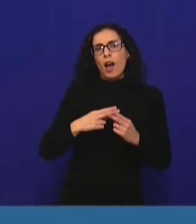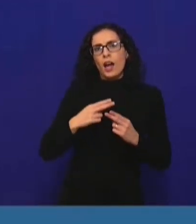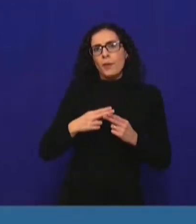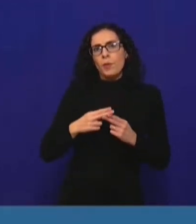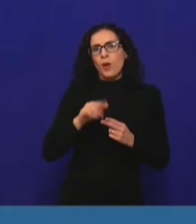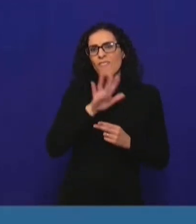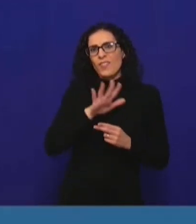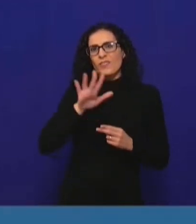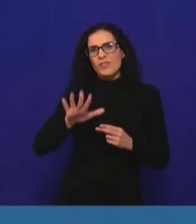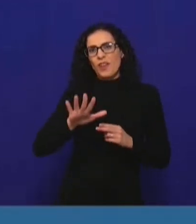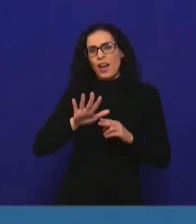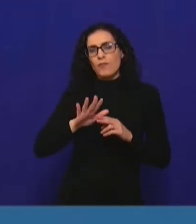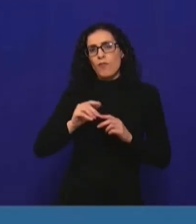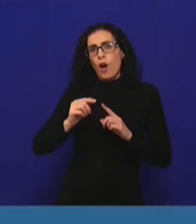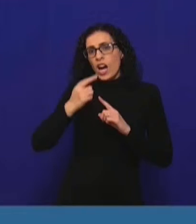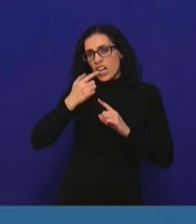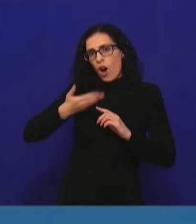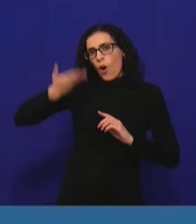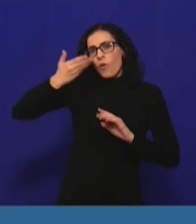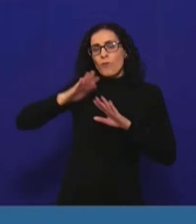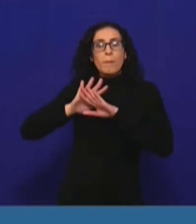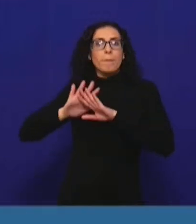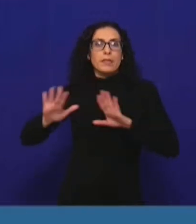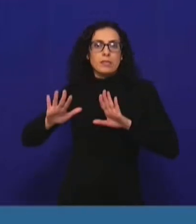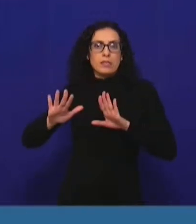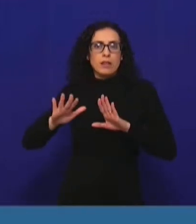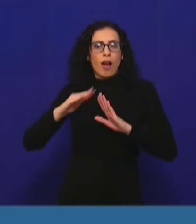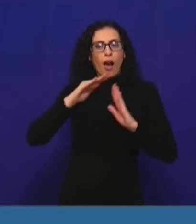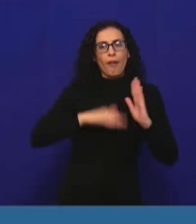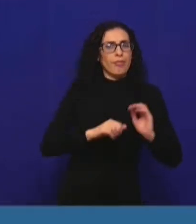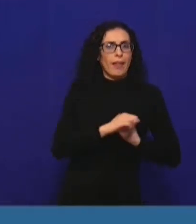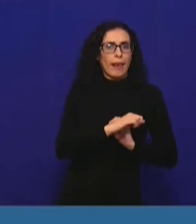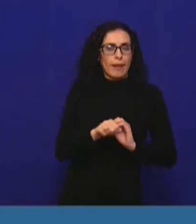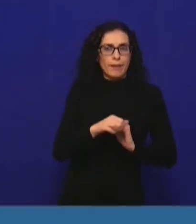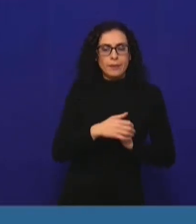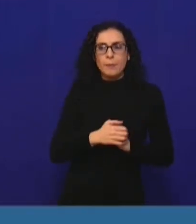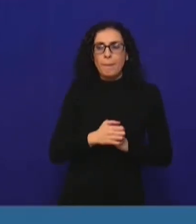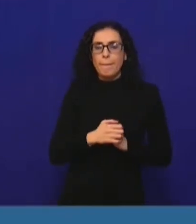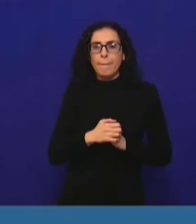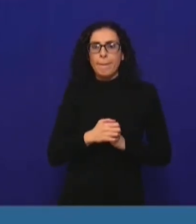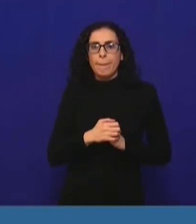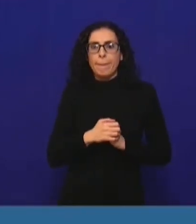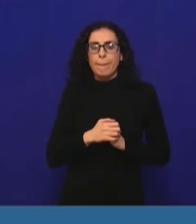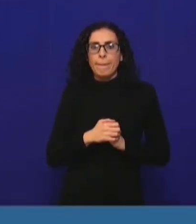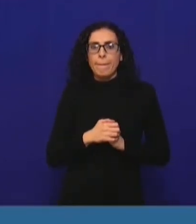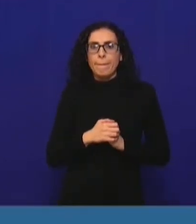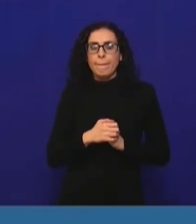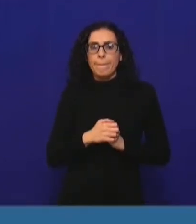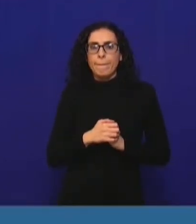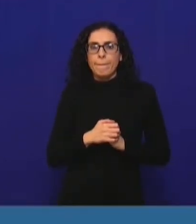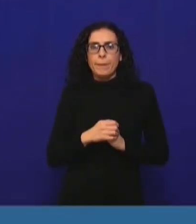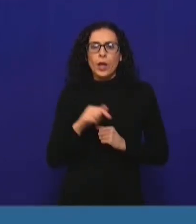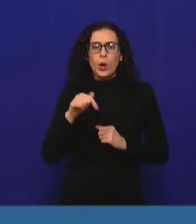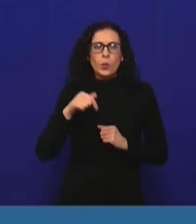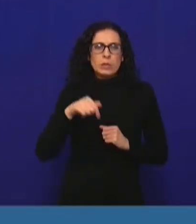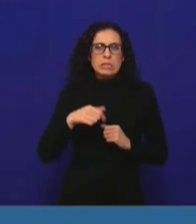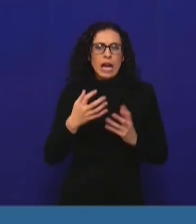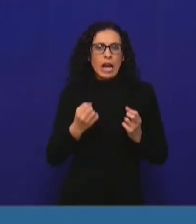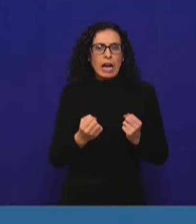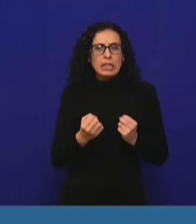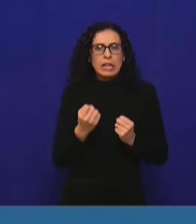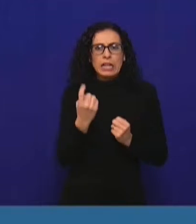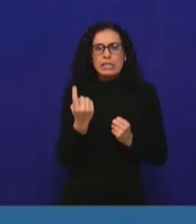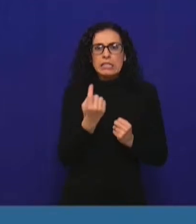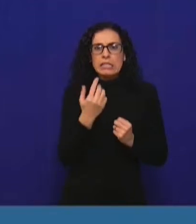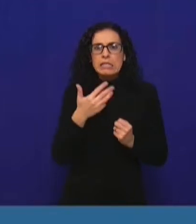bħal don tmur kontra rakkomandazzjoni tal-Laqda Dinja tas-Saħħa. U mistoqsija oħra sa li qbiżna sew 19,000 każ.